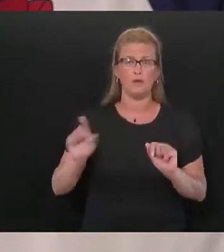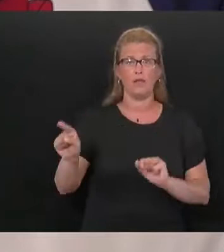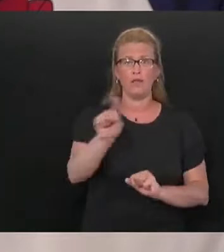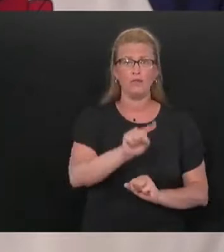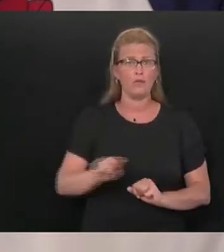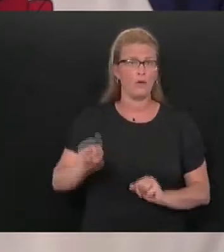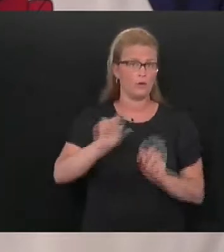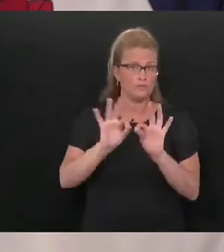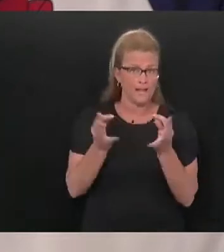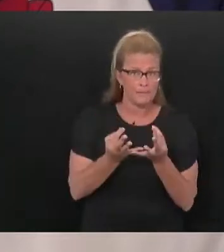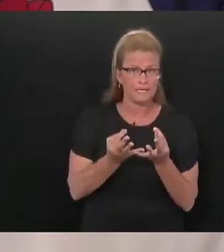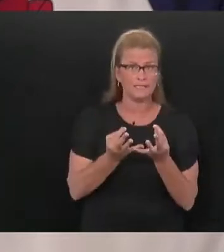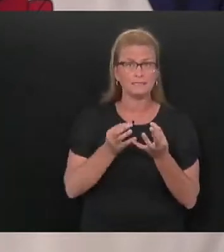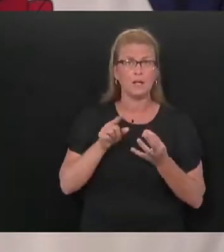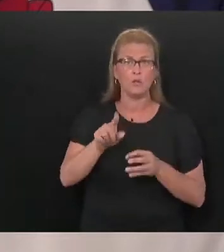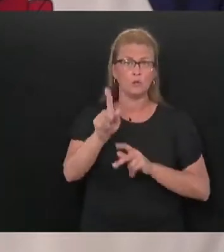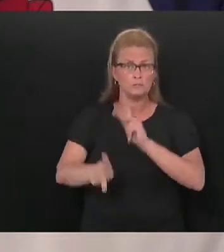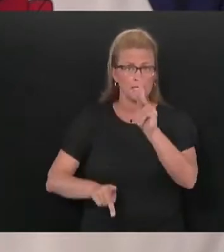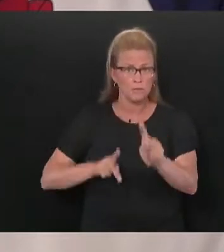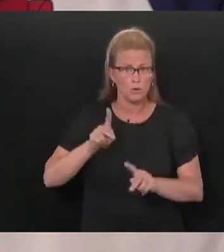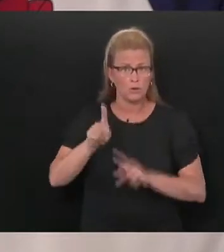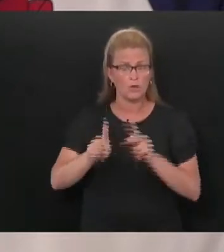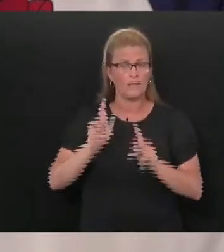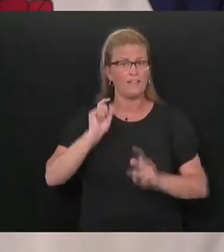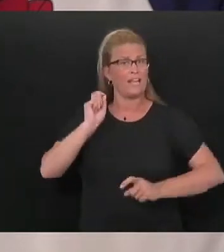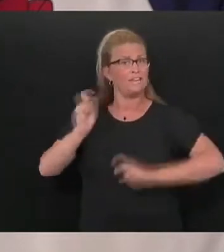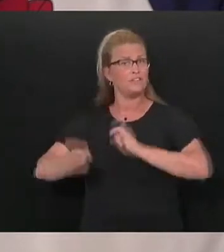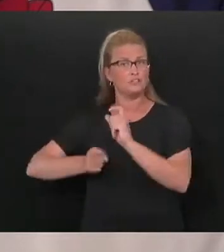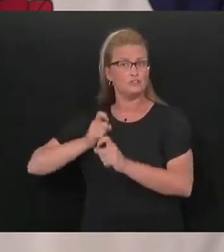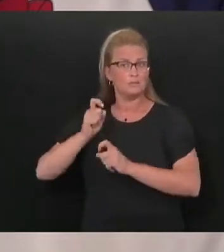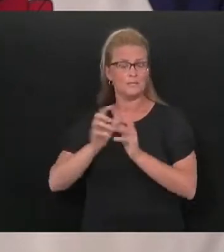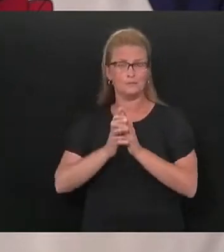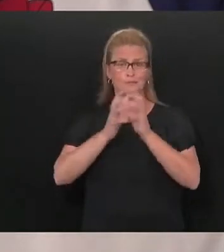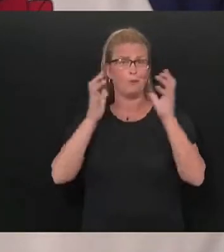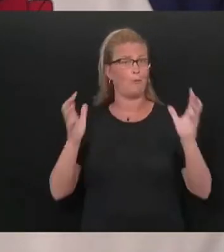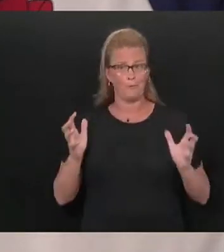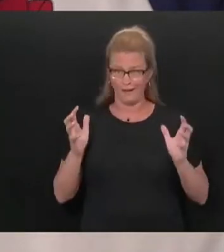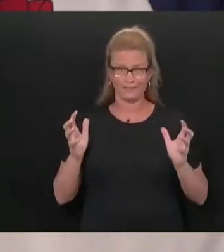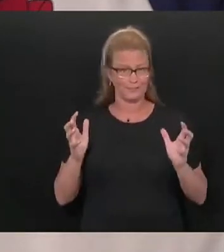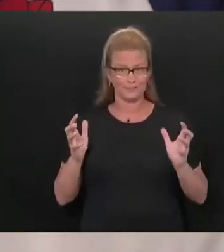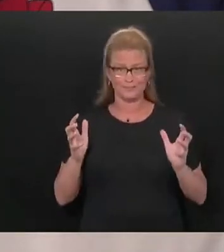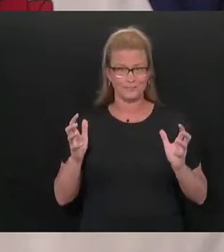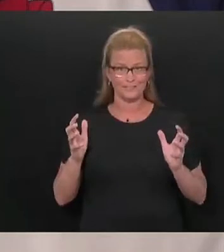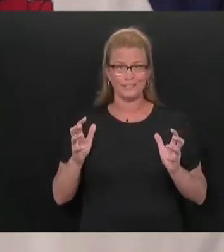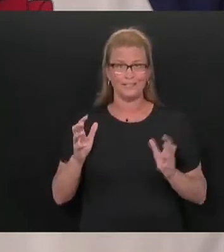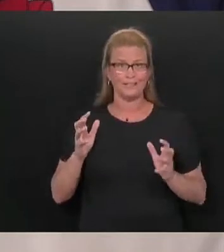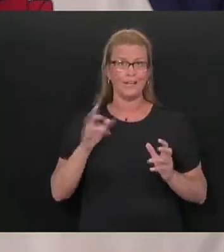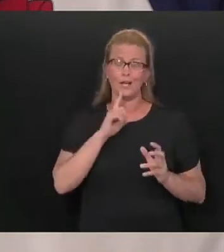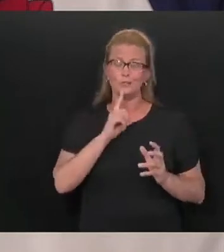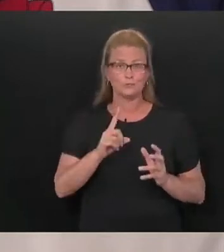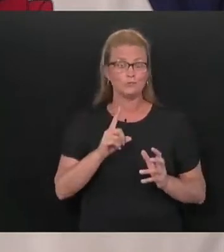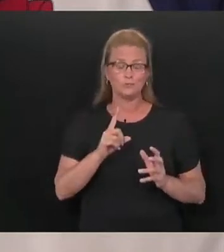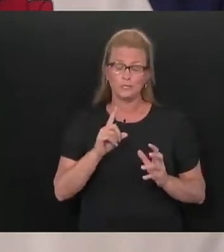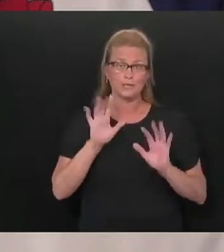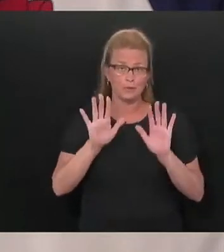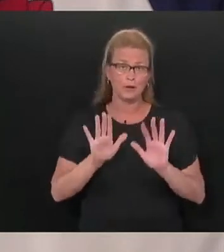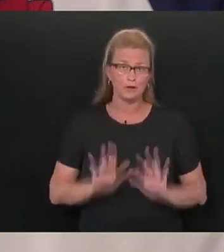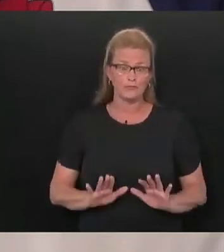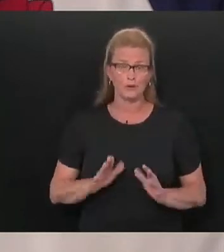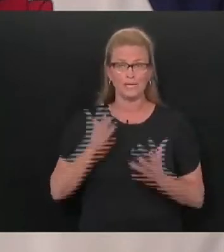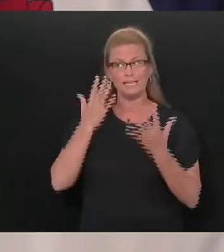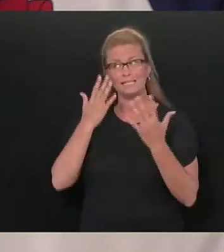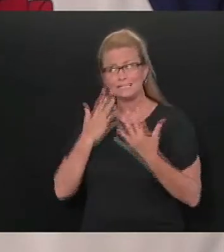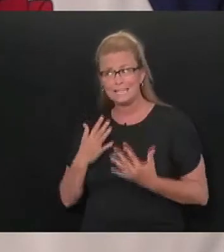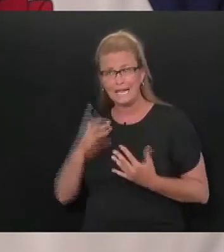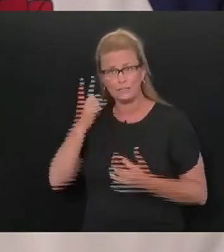these people. They have contributed so much to us, it's unbelievable. The sadness for these families and these loved